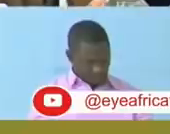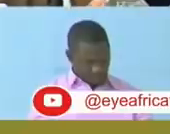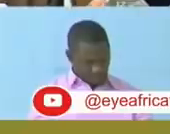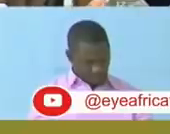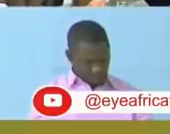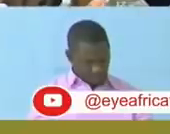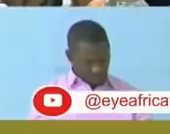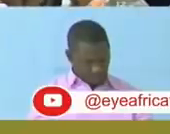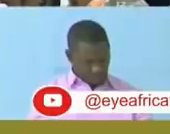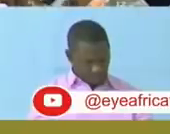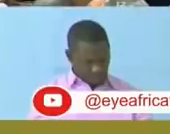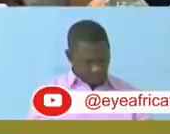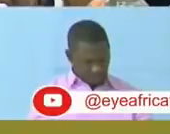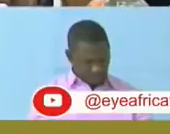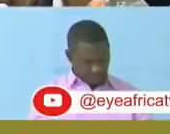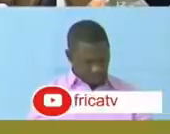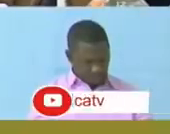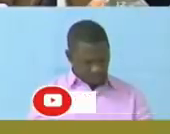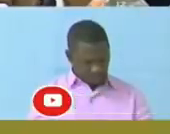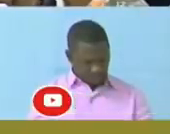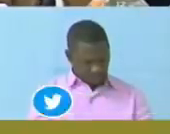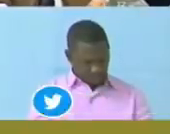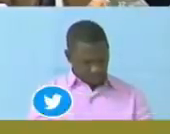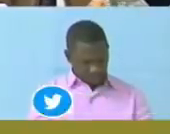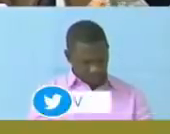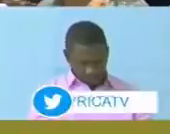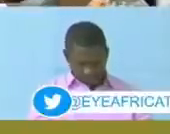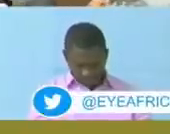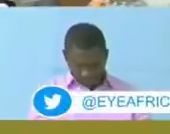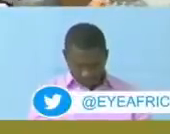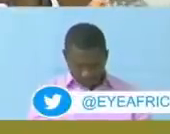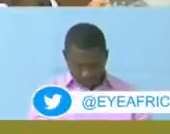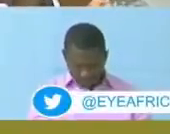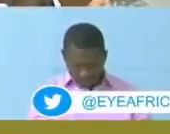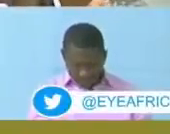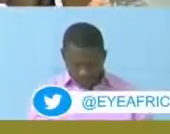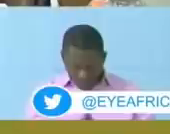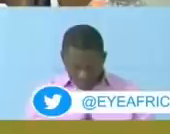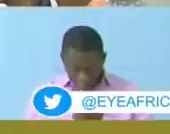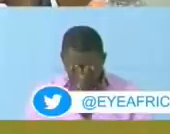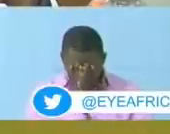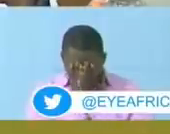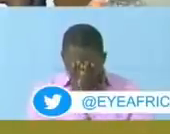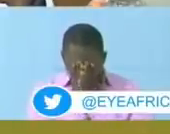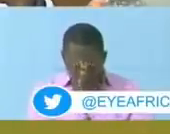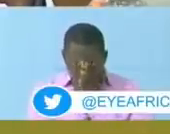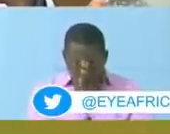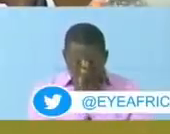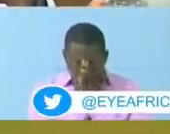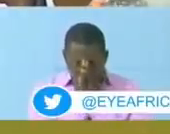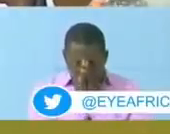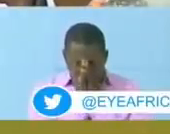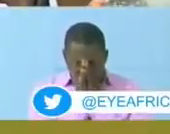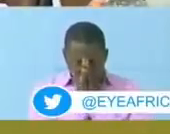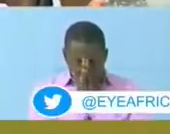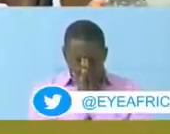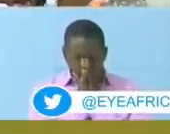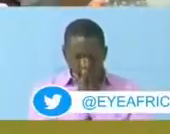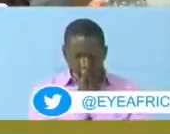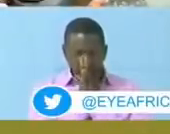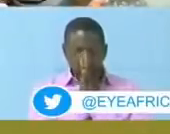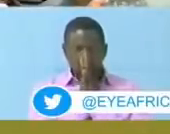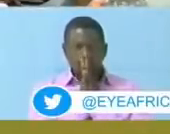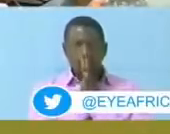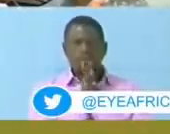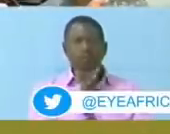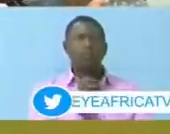then the last one, suspects at large, has 10 individuals some are mentioned there. On